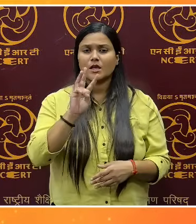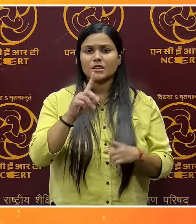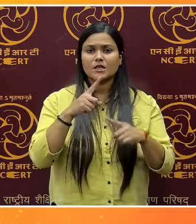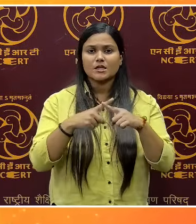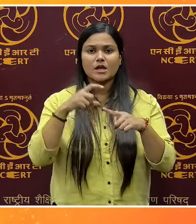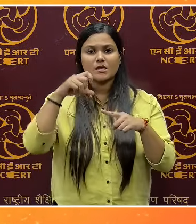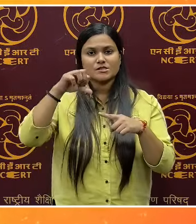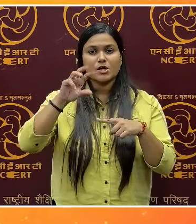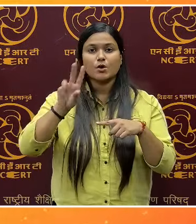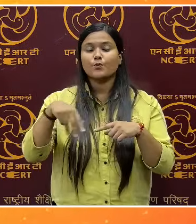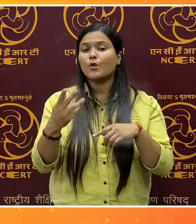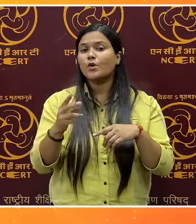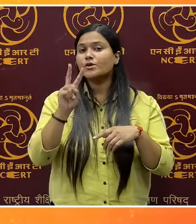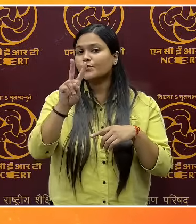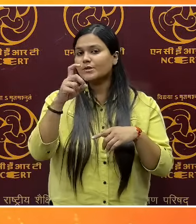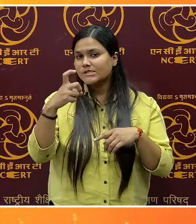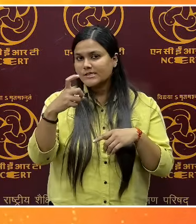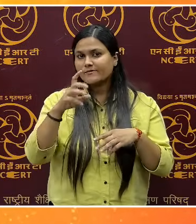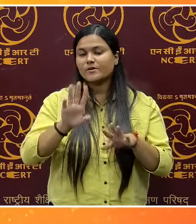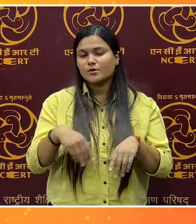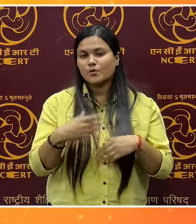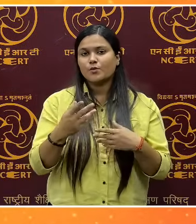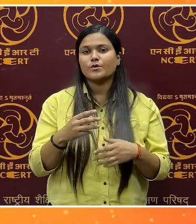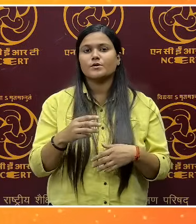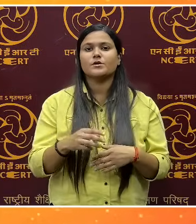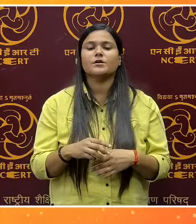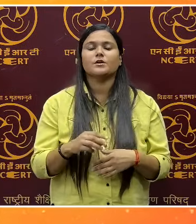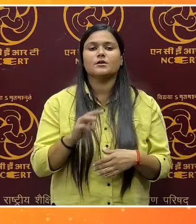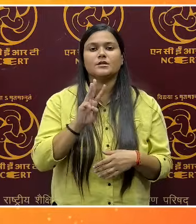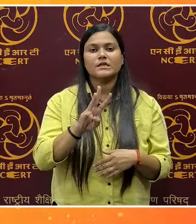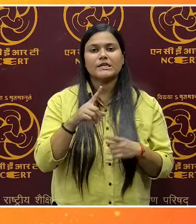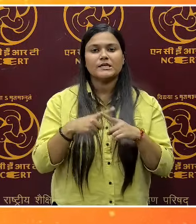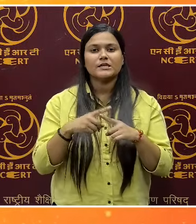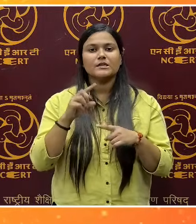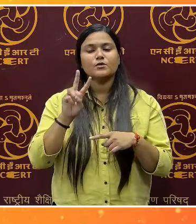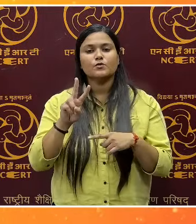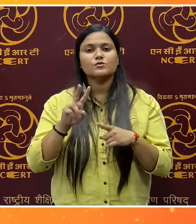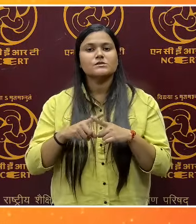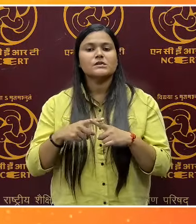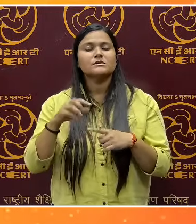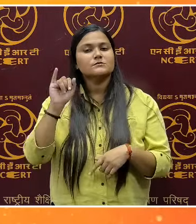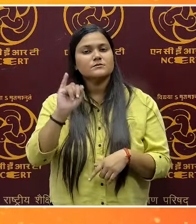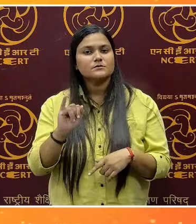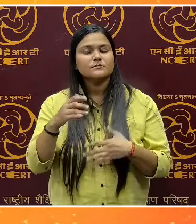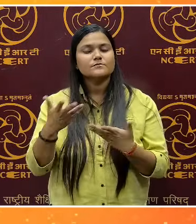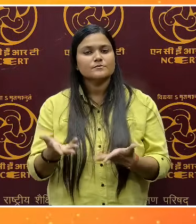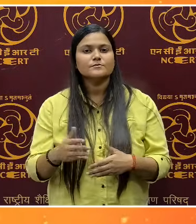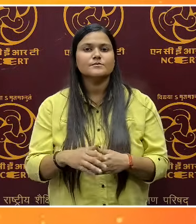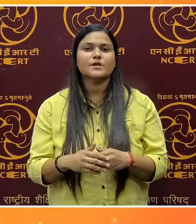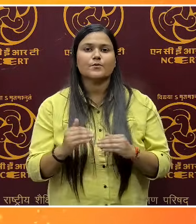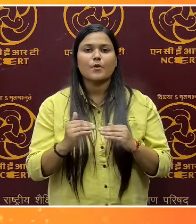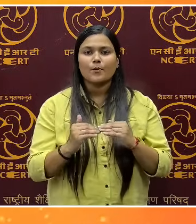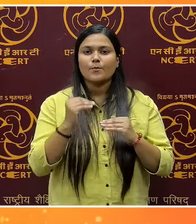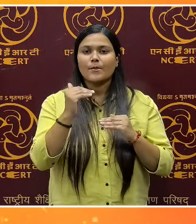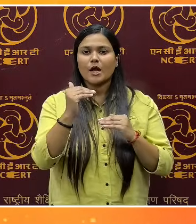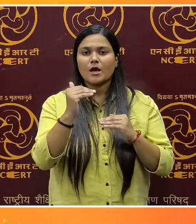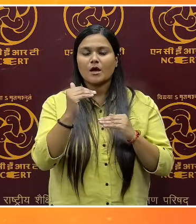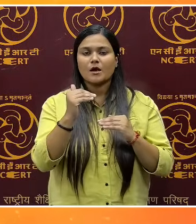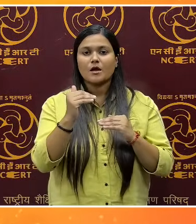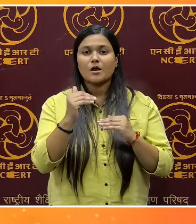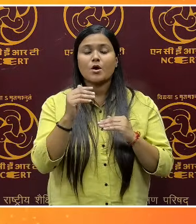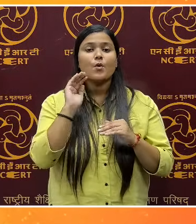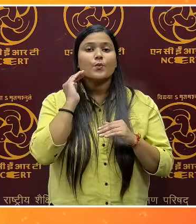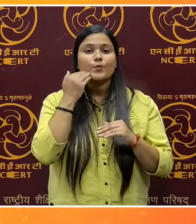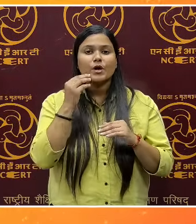9. So, shall I express this as 2 into 2? Then comes the bigger number 3 into